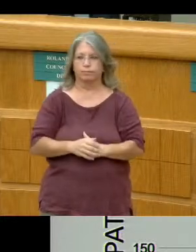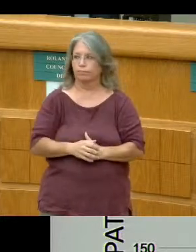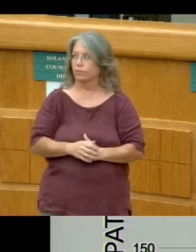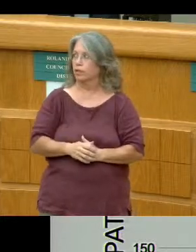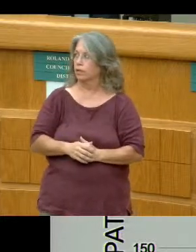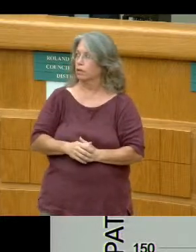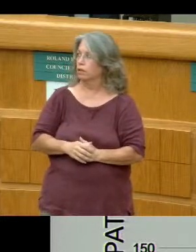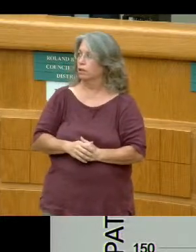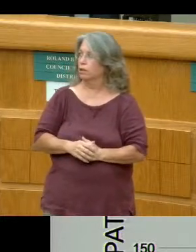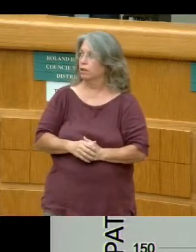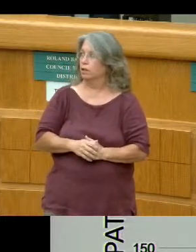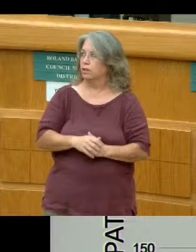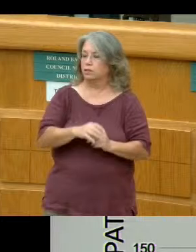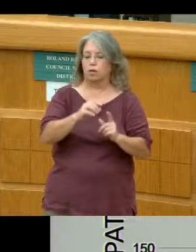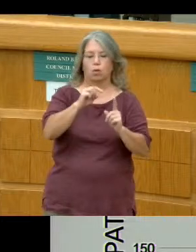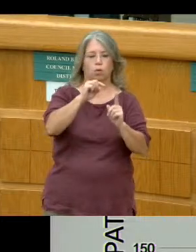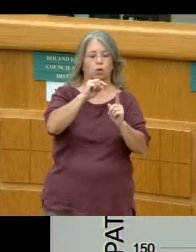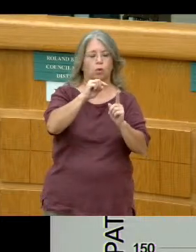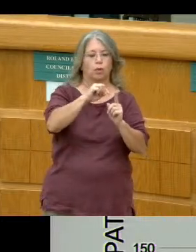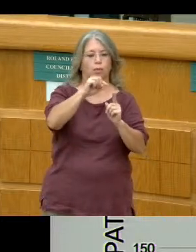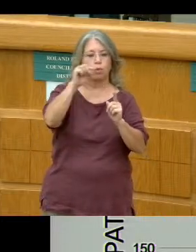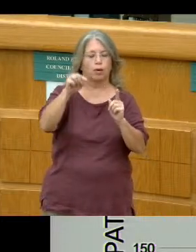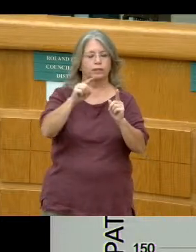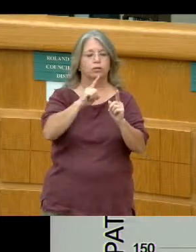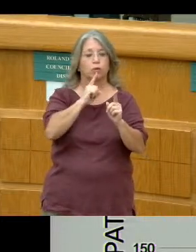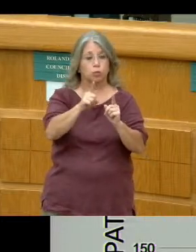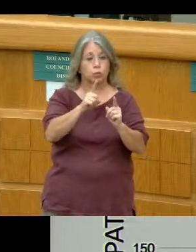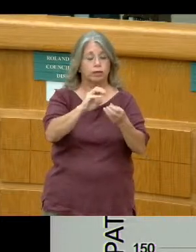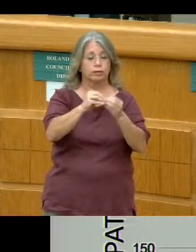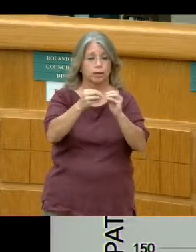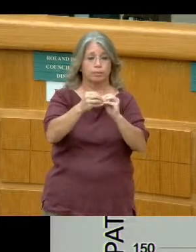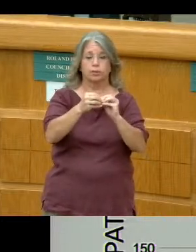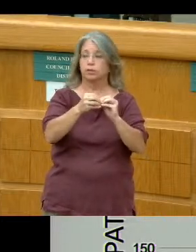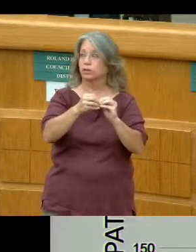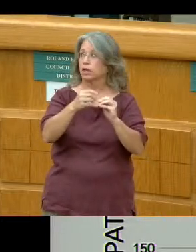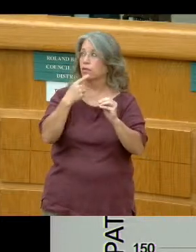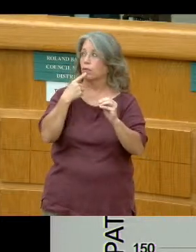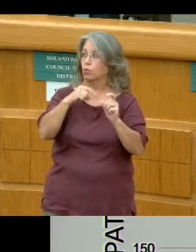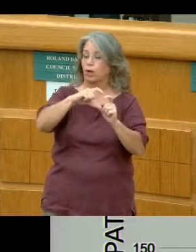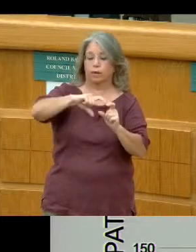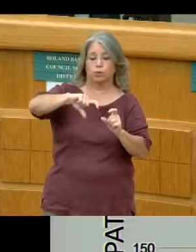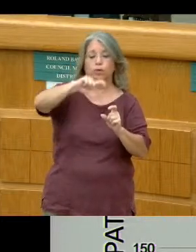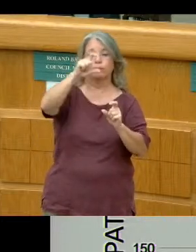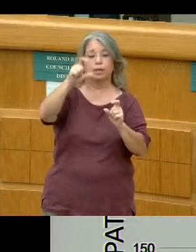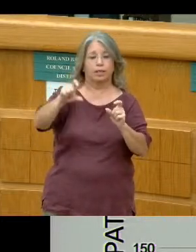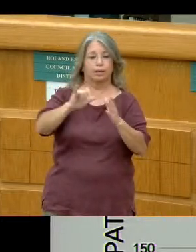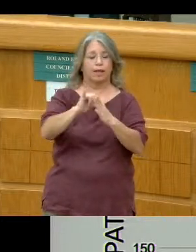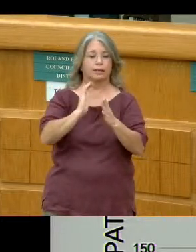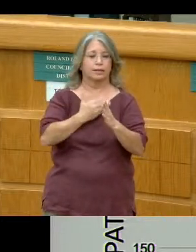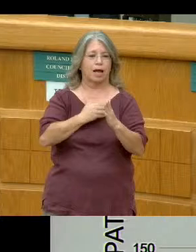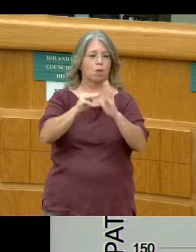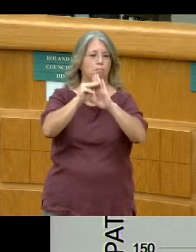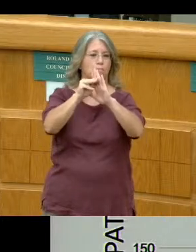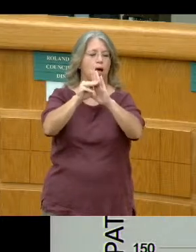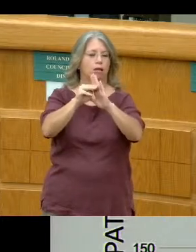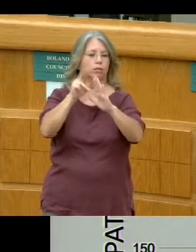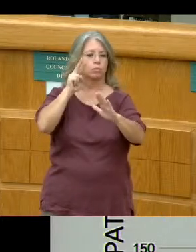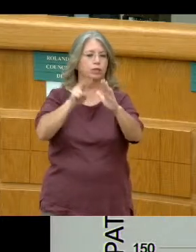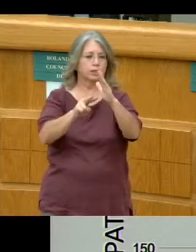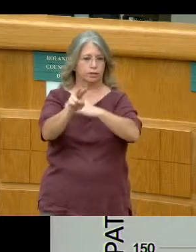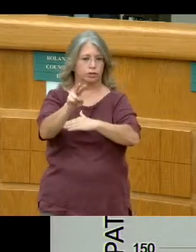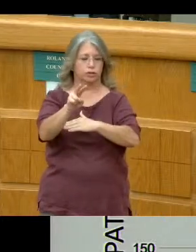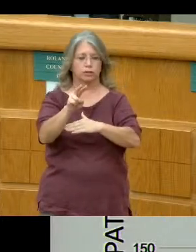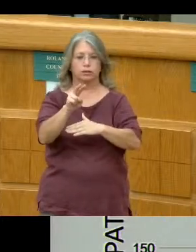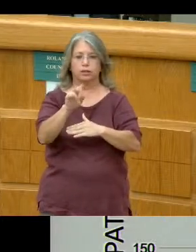line and the ribbon are the model. And the model, I've left it the same since last week. The model predicts that we're peaking right around where we're at